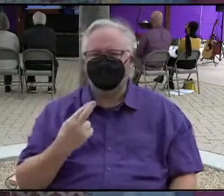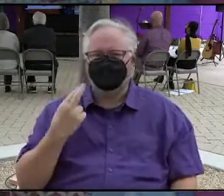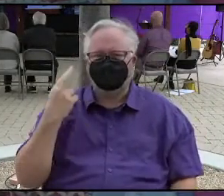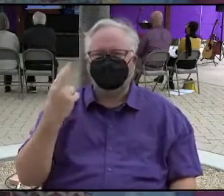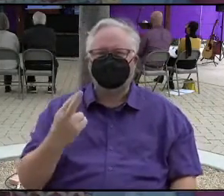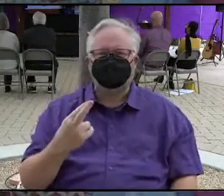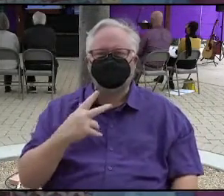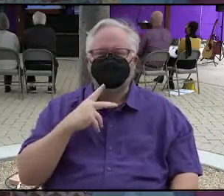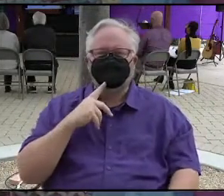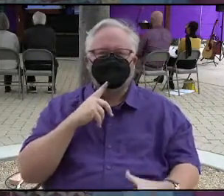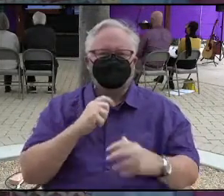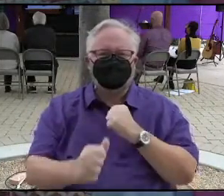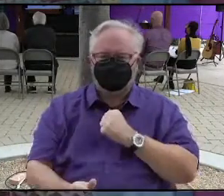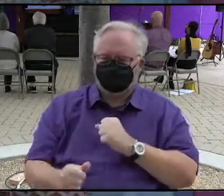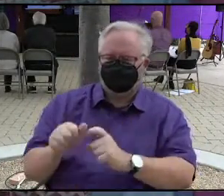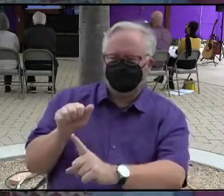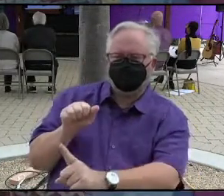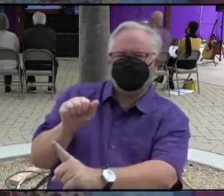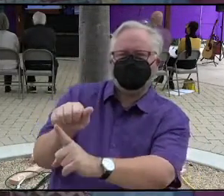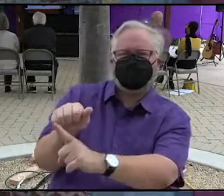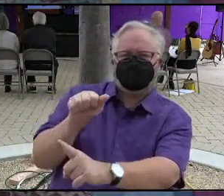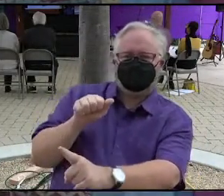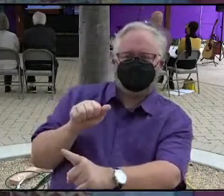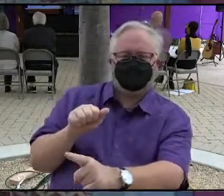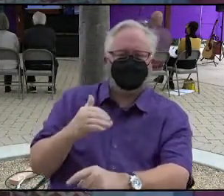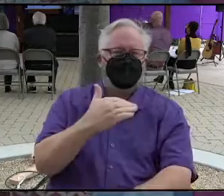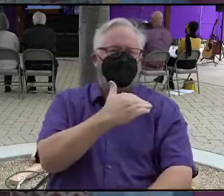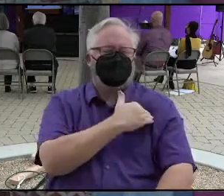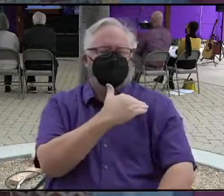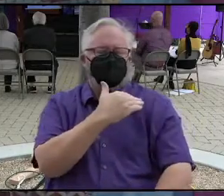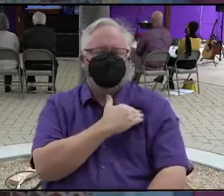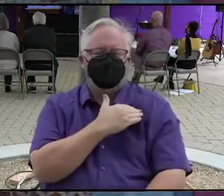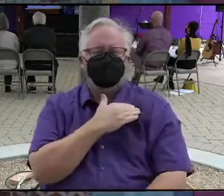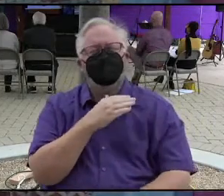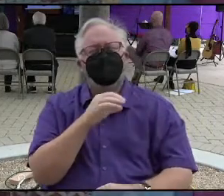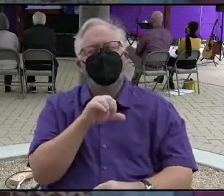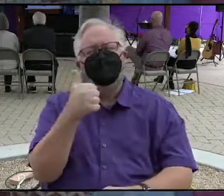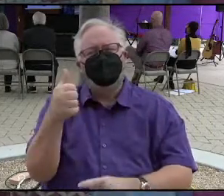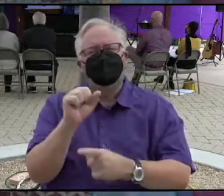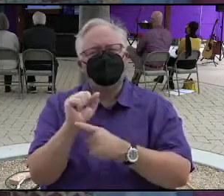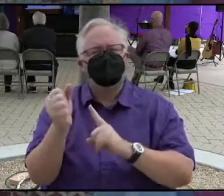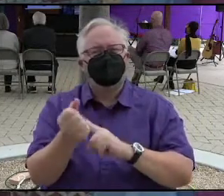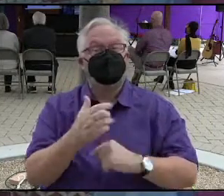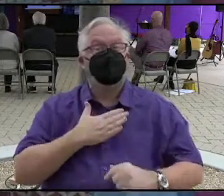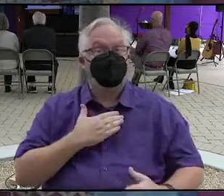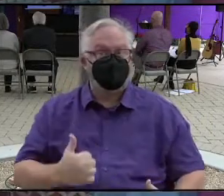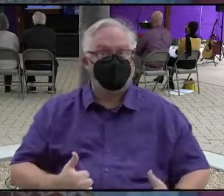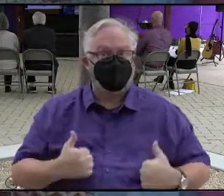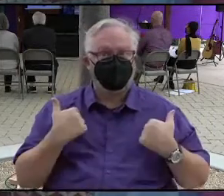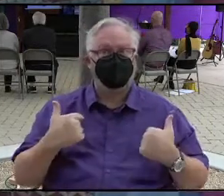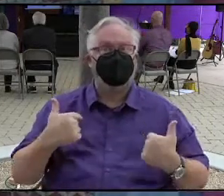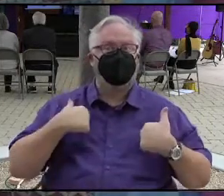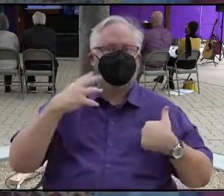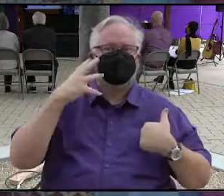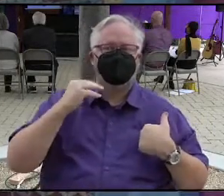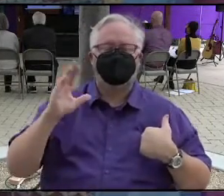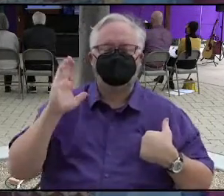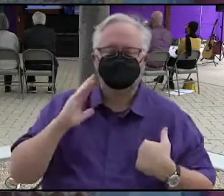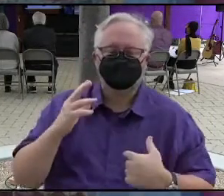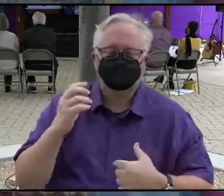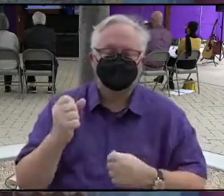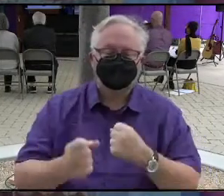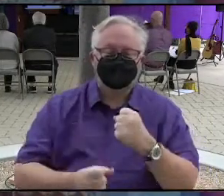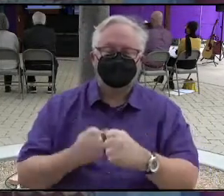been terribly tricked reminded me of a similar incident in my own life." In the years that